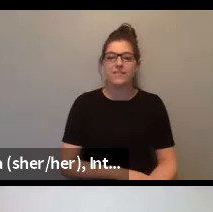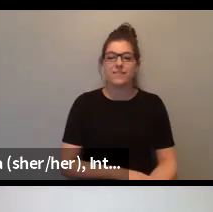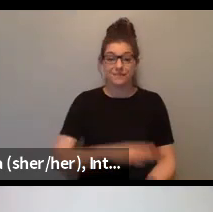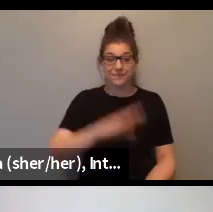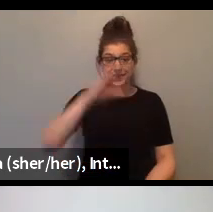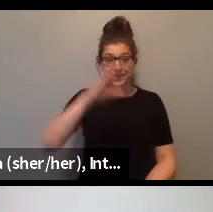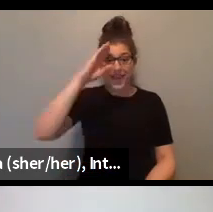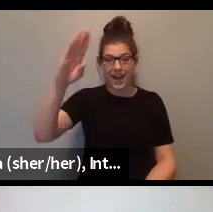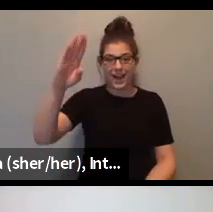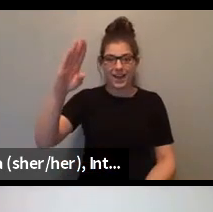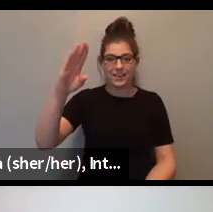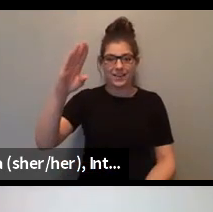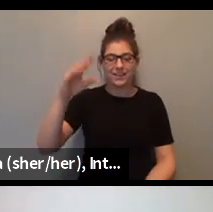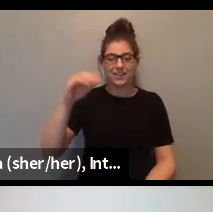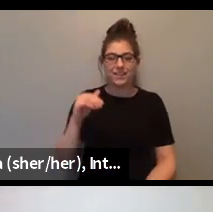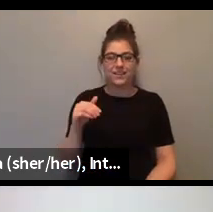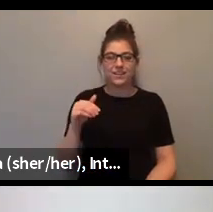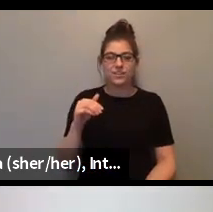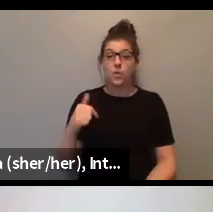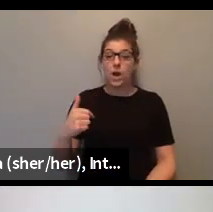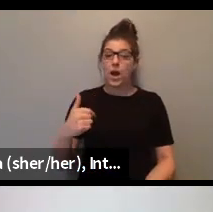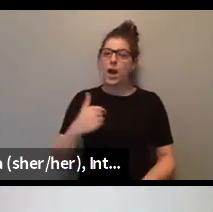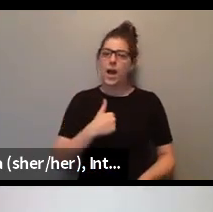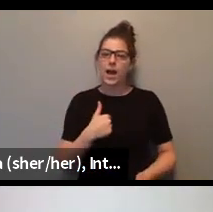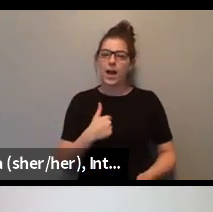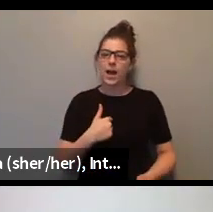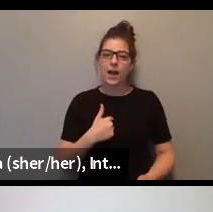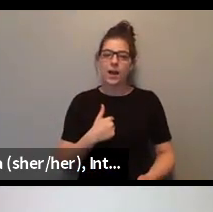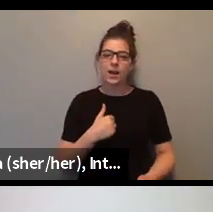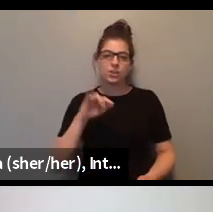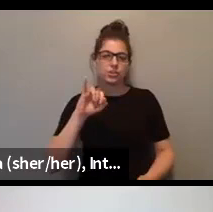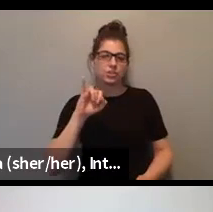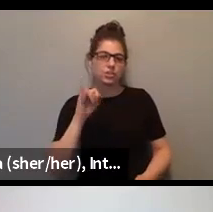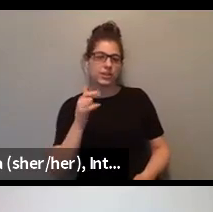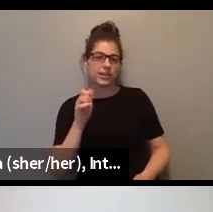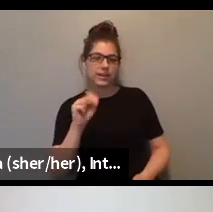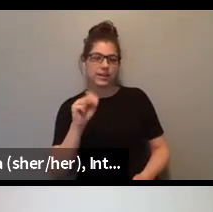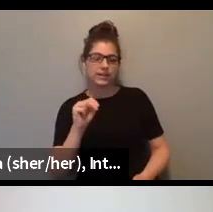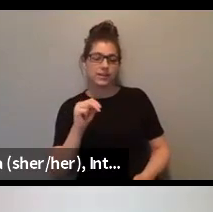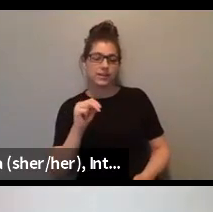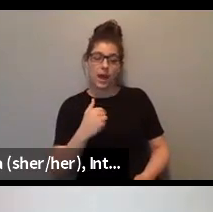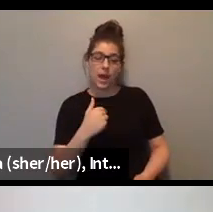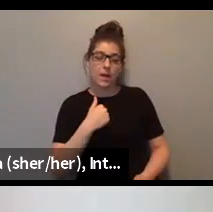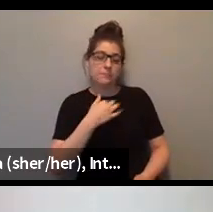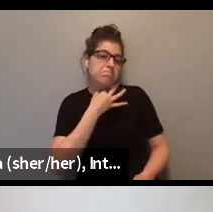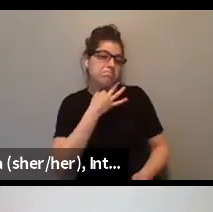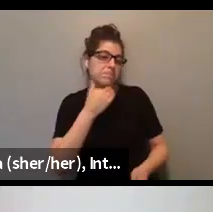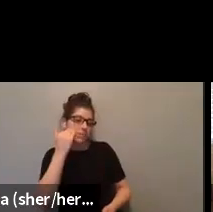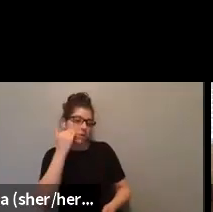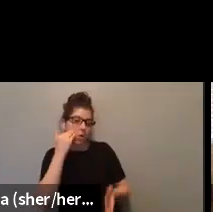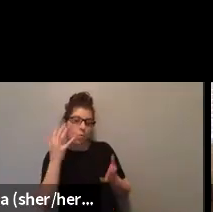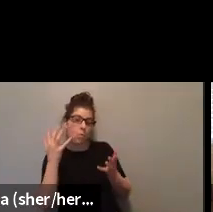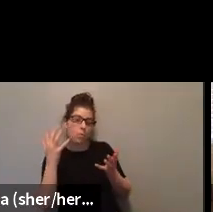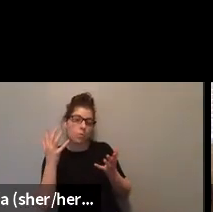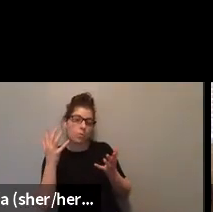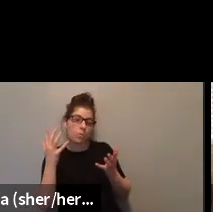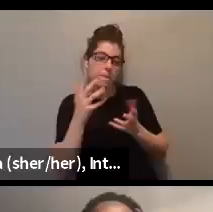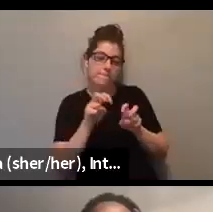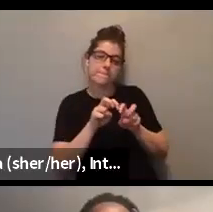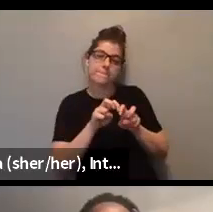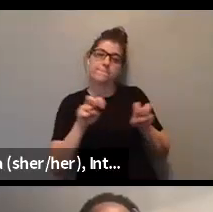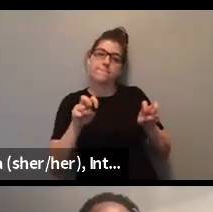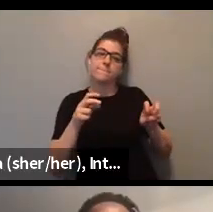And so I'm just curious to know what the panelists think that colleges